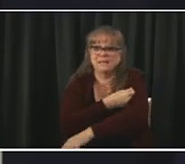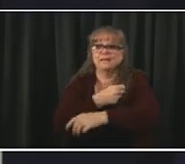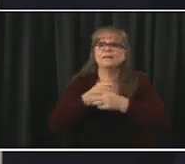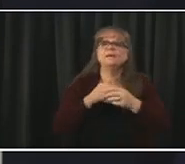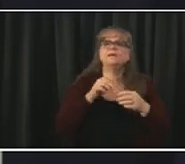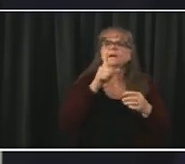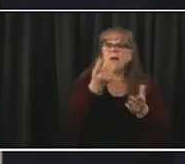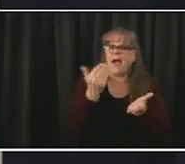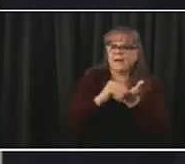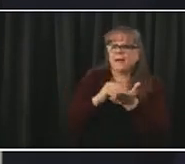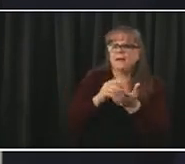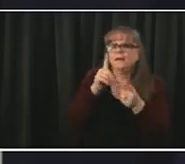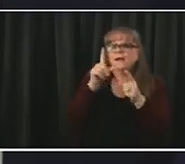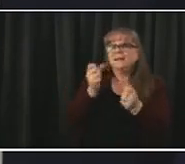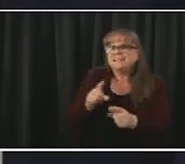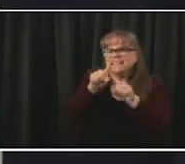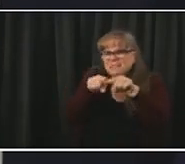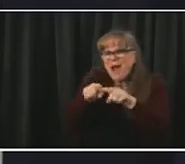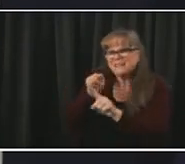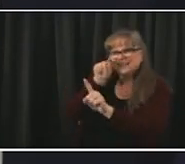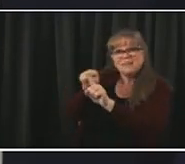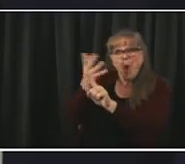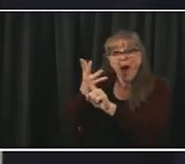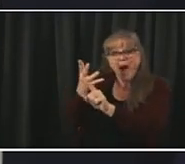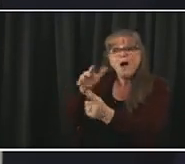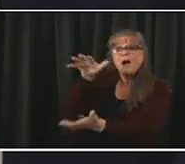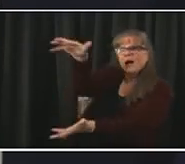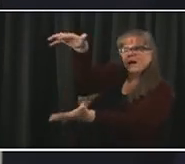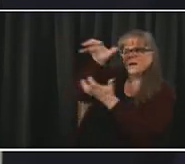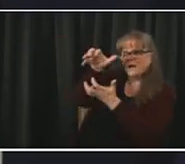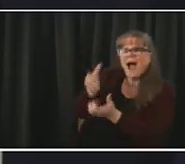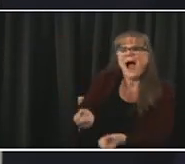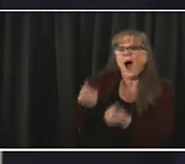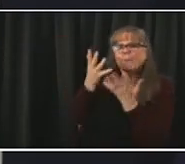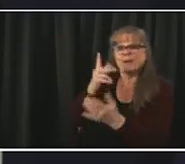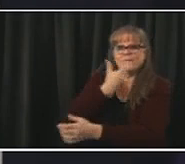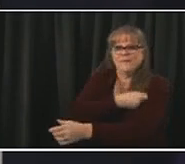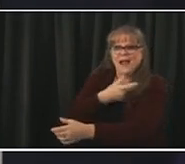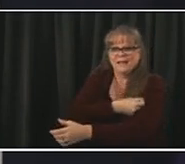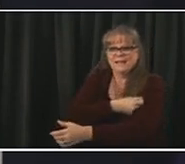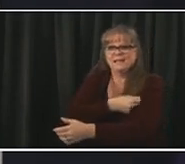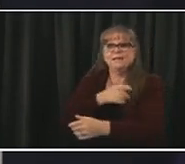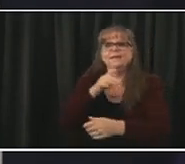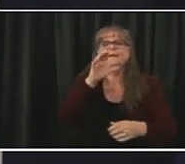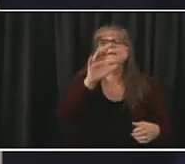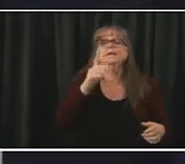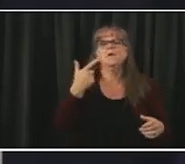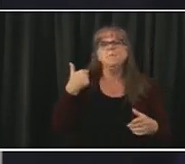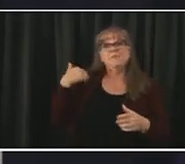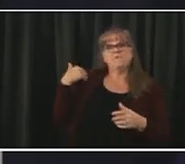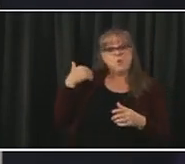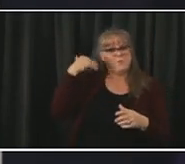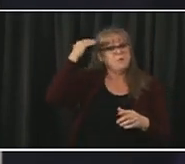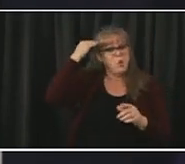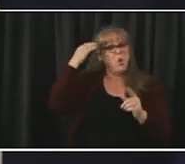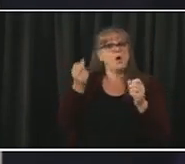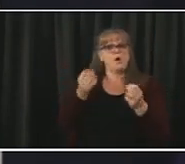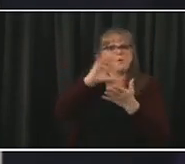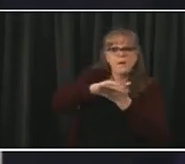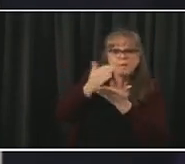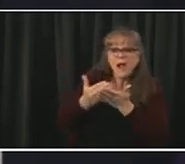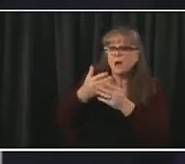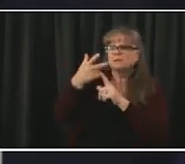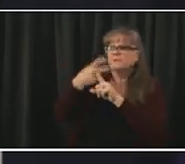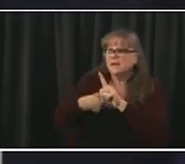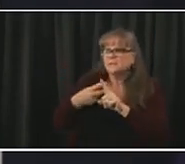getting. And as you know, as recently as 2 months ago, we were only getting a 3 or 4 day notice on